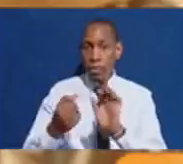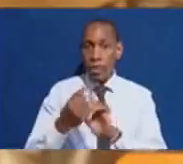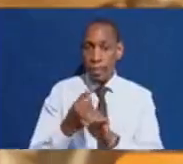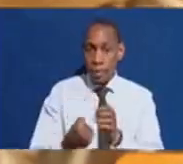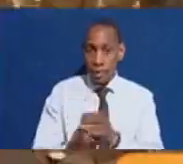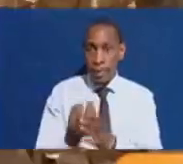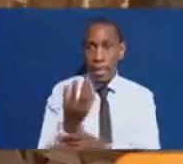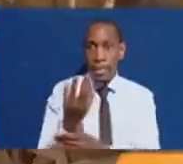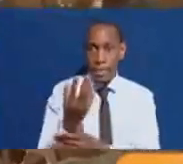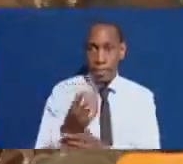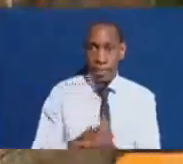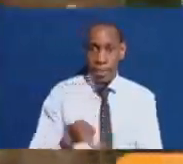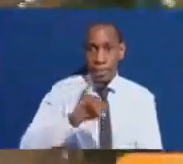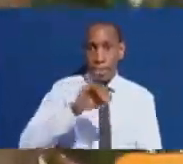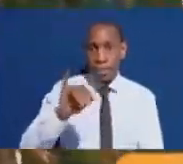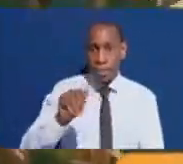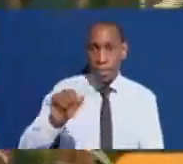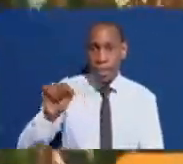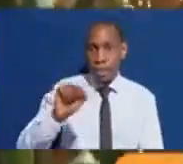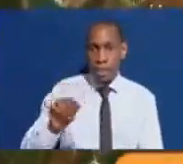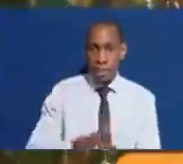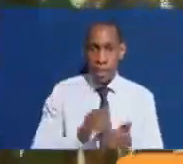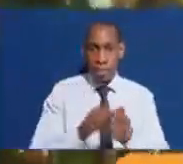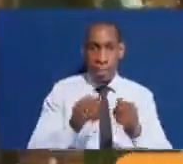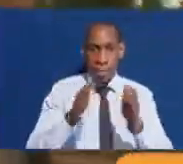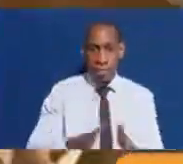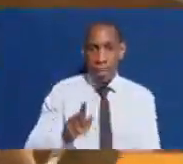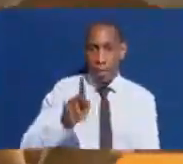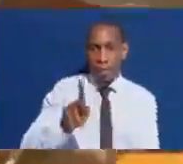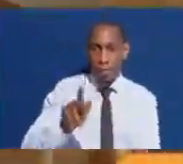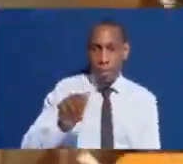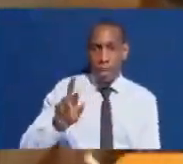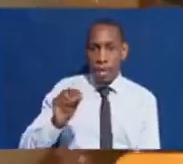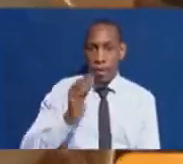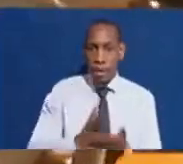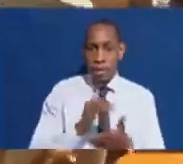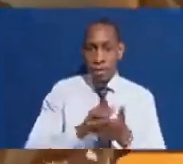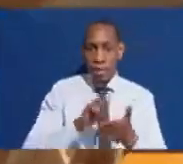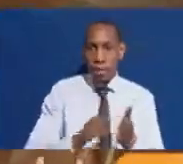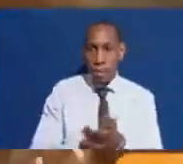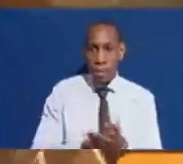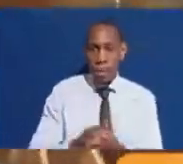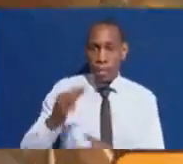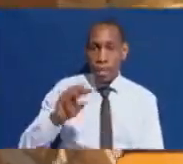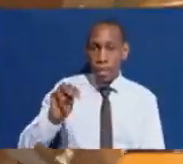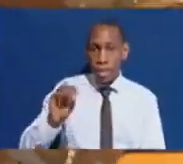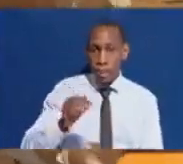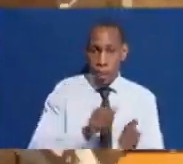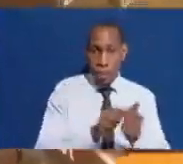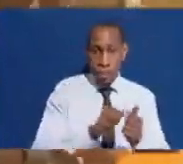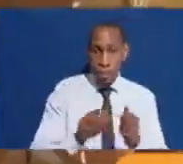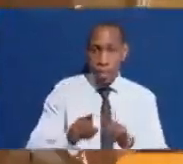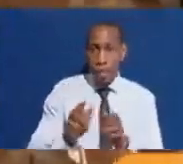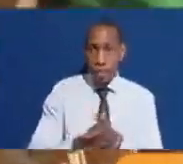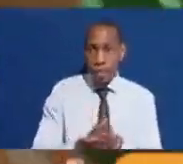picture. James Karanja, a maize breeder at KALRO, confirms that this is genetically modified maize whose seeds